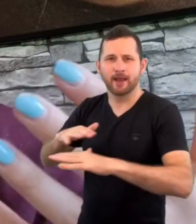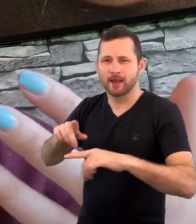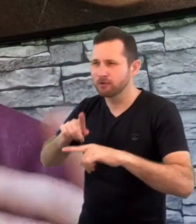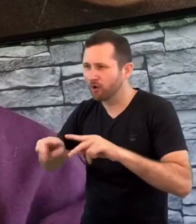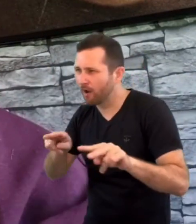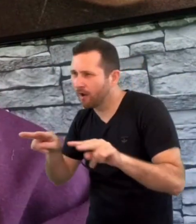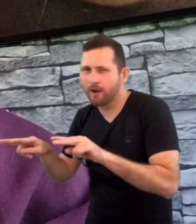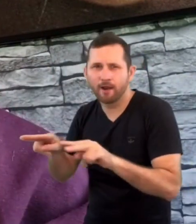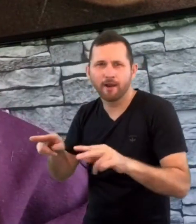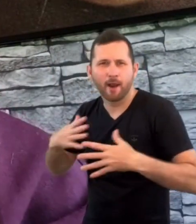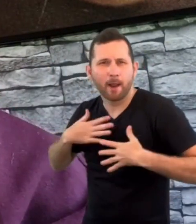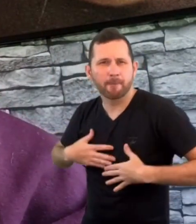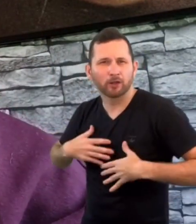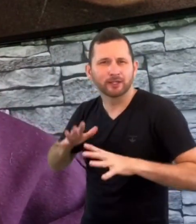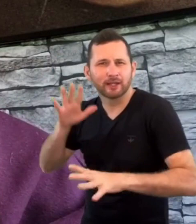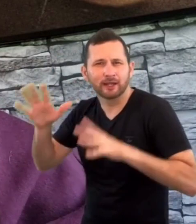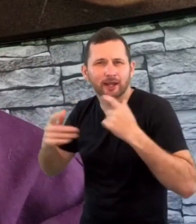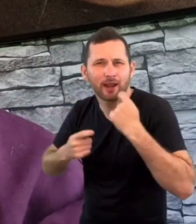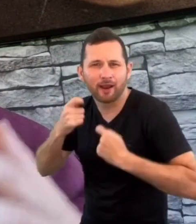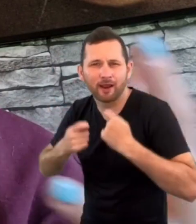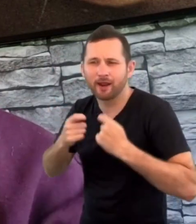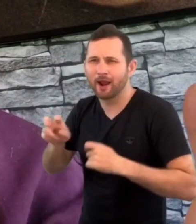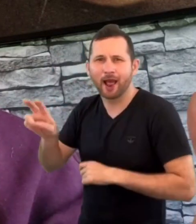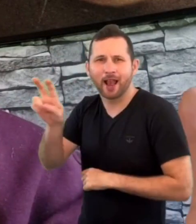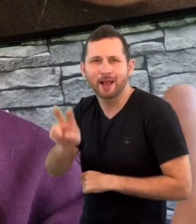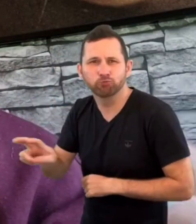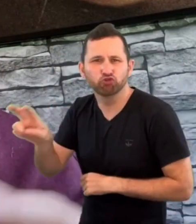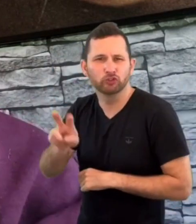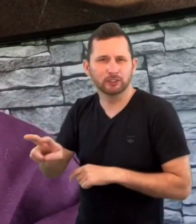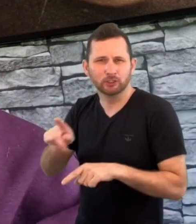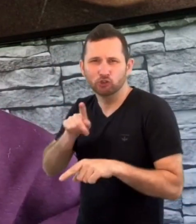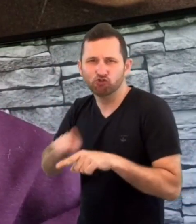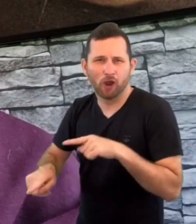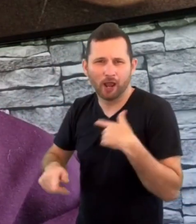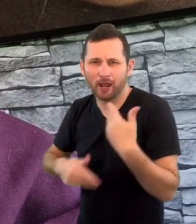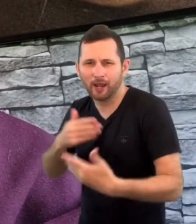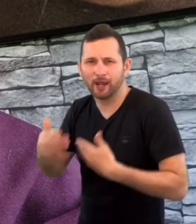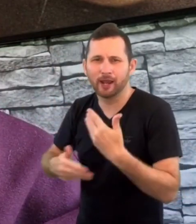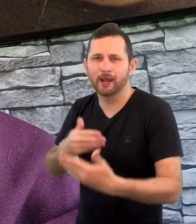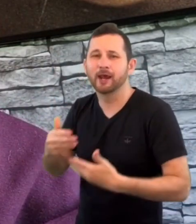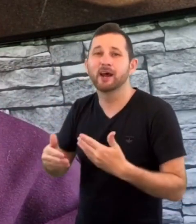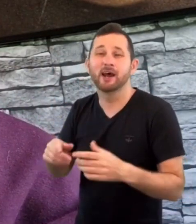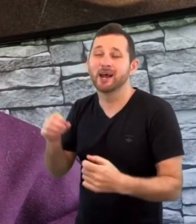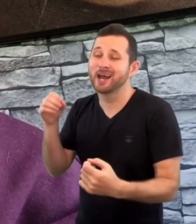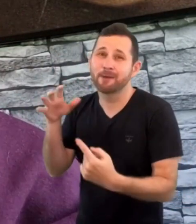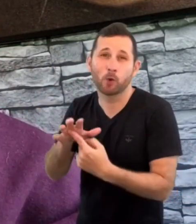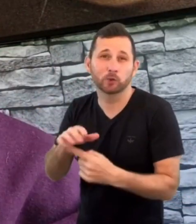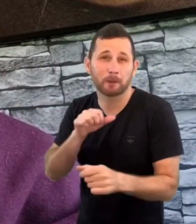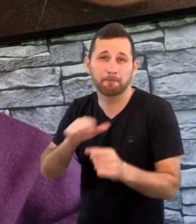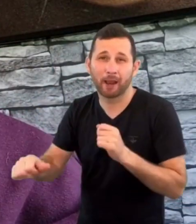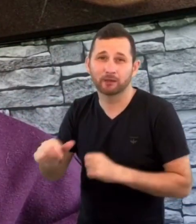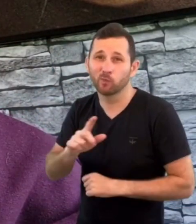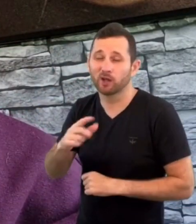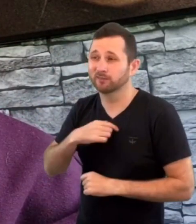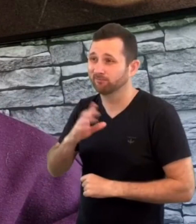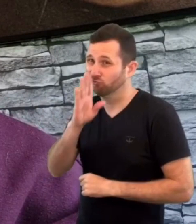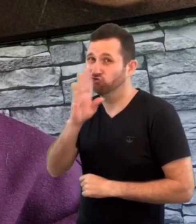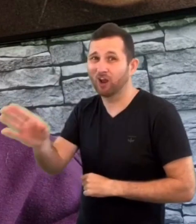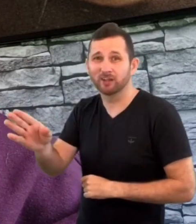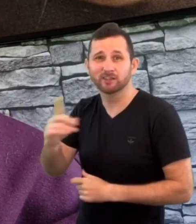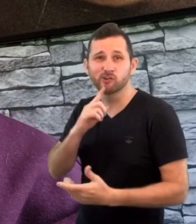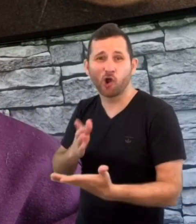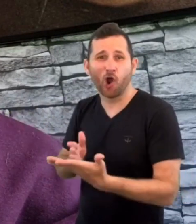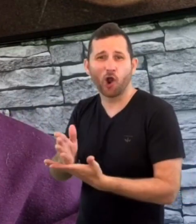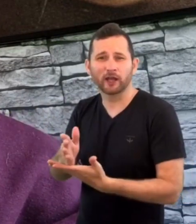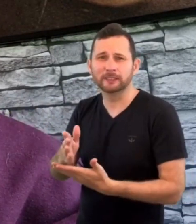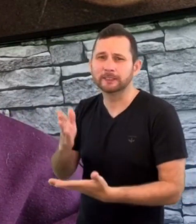my eyes, body language, trying to read where I can. But ultimately, be honest with my teammates if I am struggling